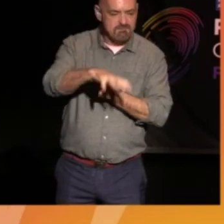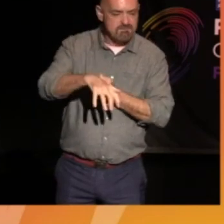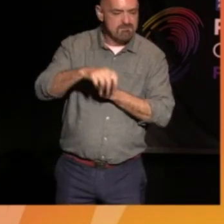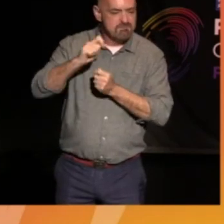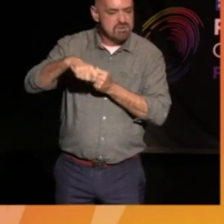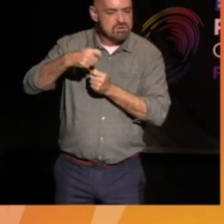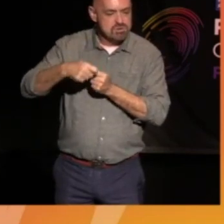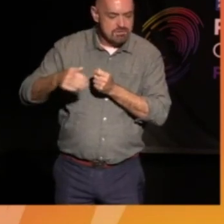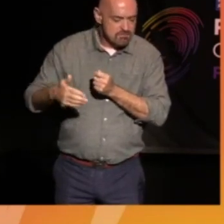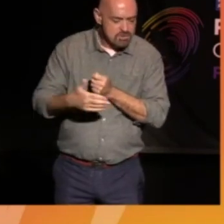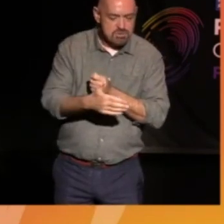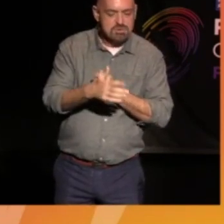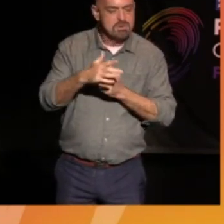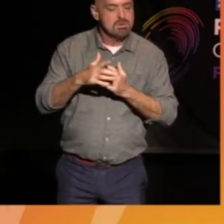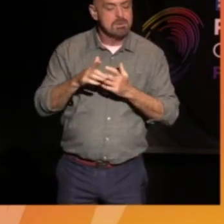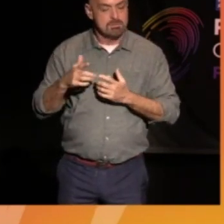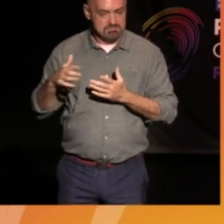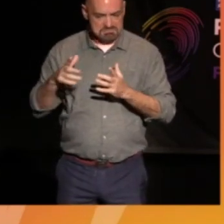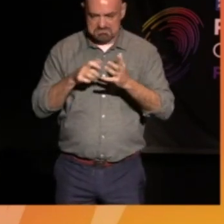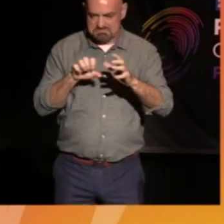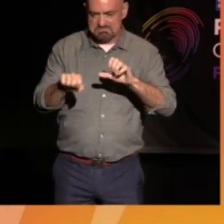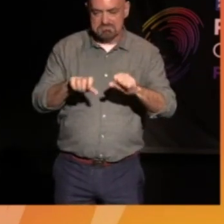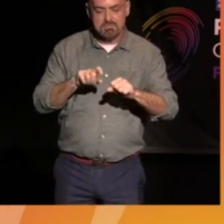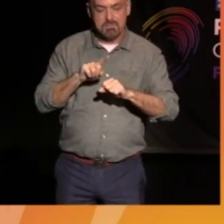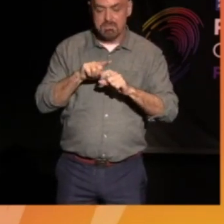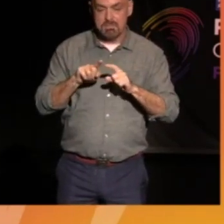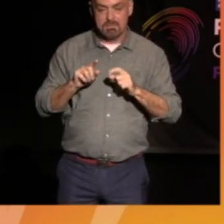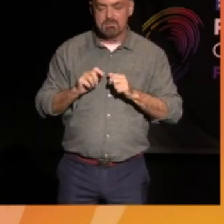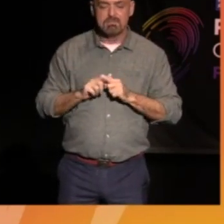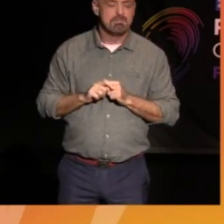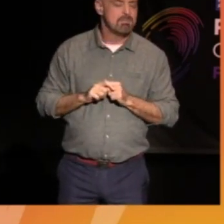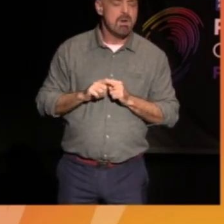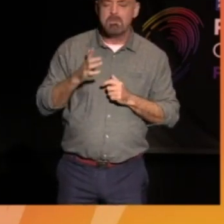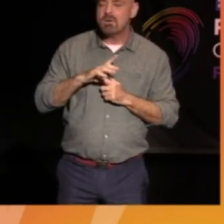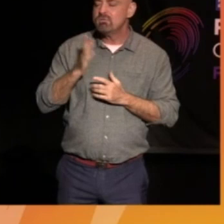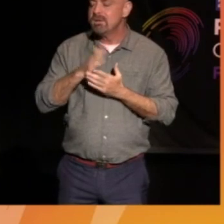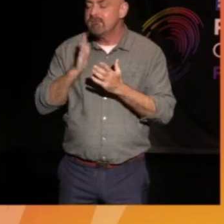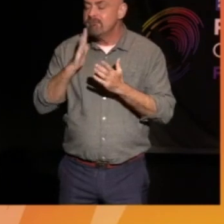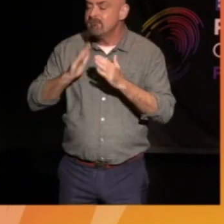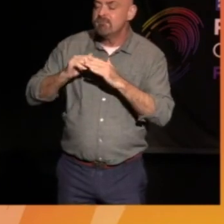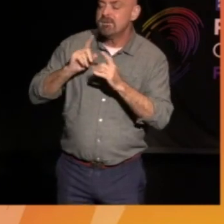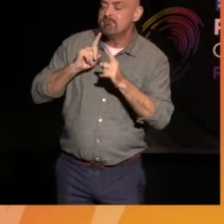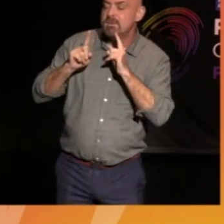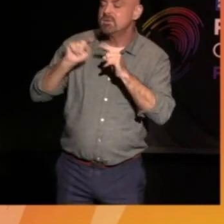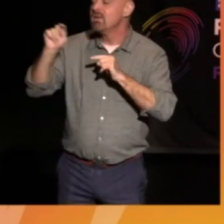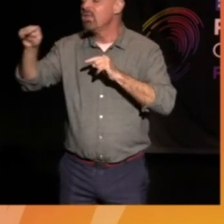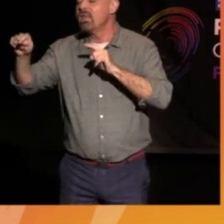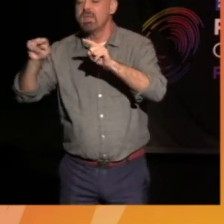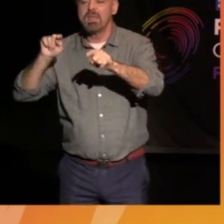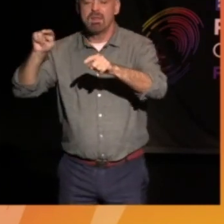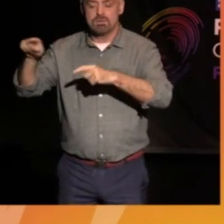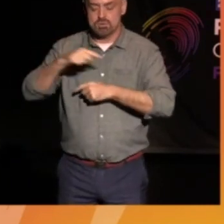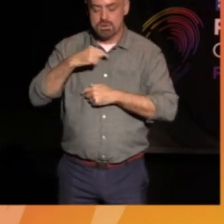places. But you're right that we don't know much about it. World does not have enough knowledge about